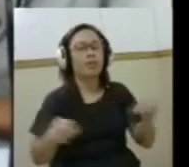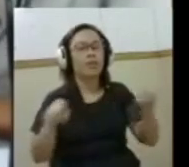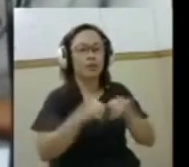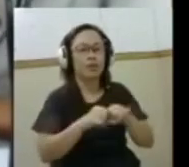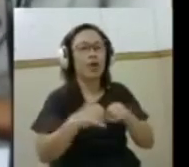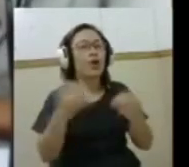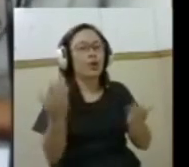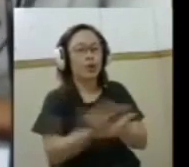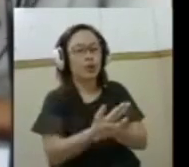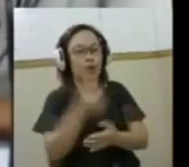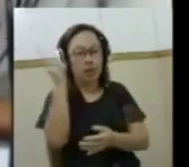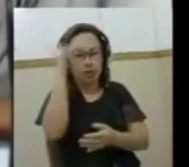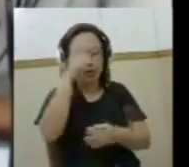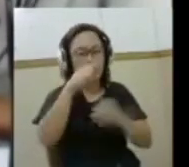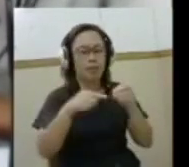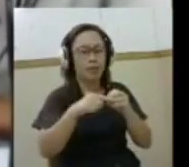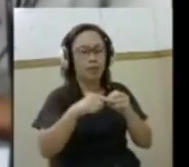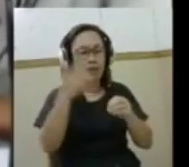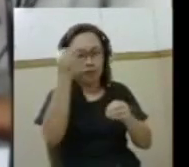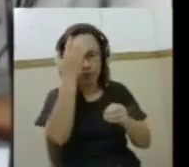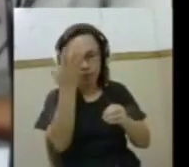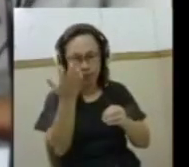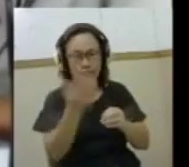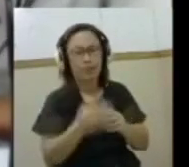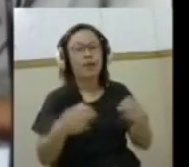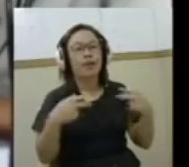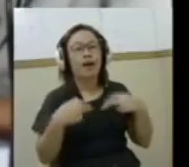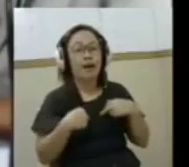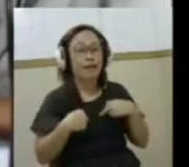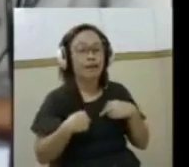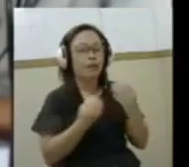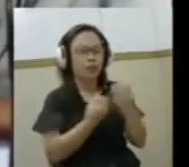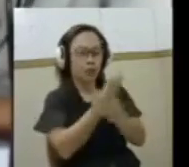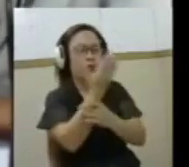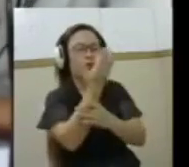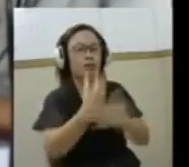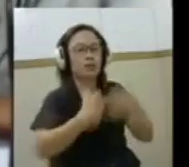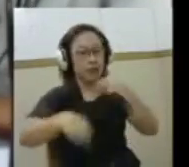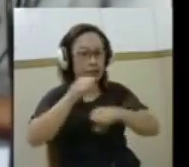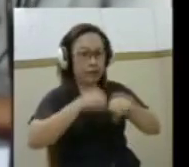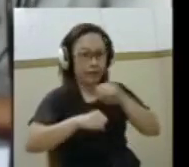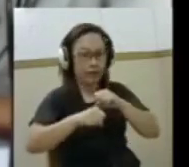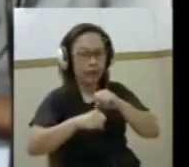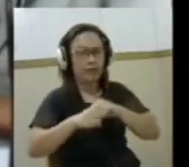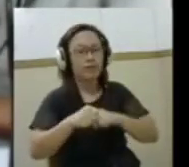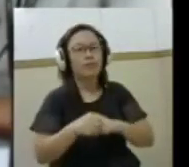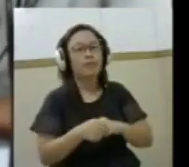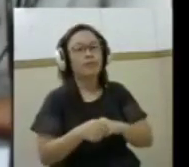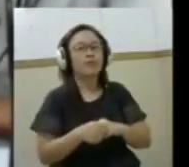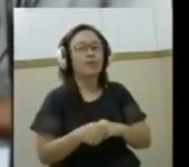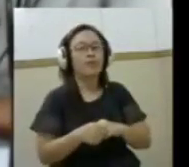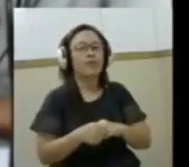new knowledge or information. It contributes to the growth of science itself. The volume of